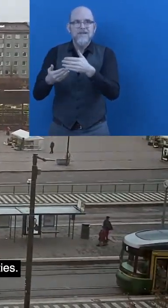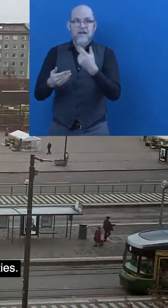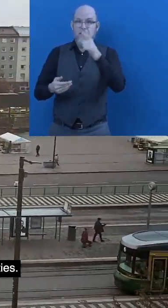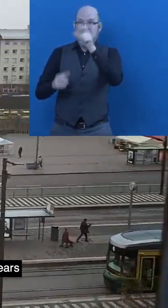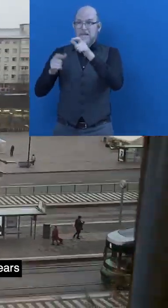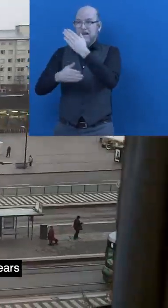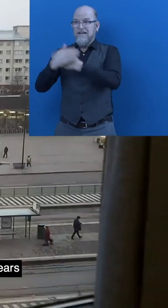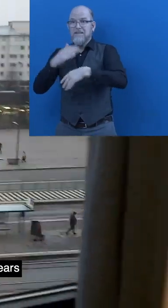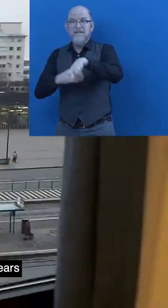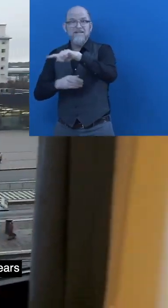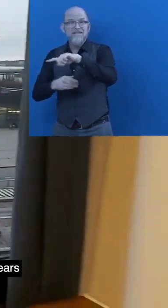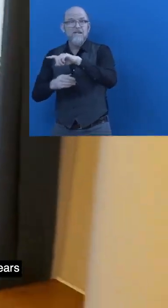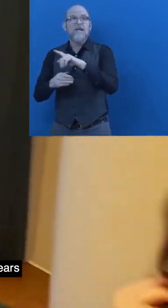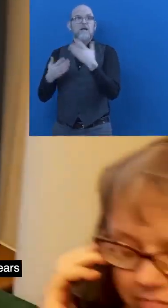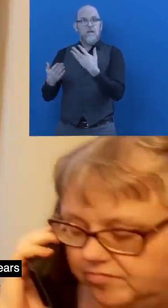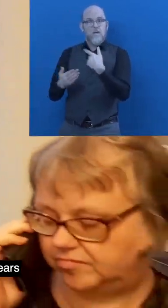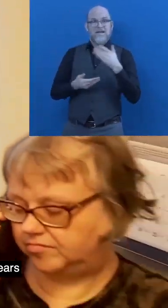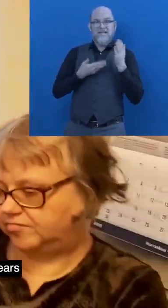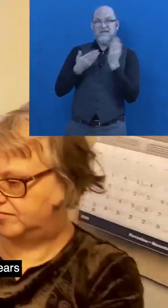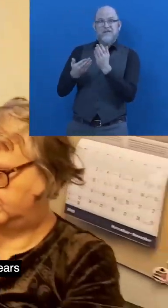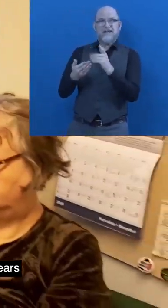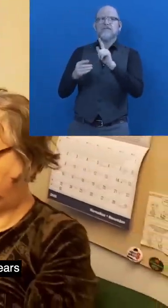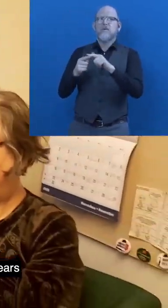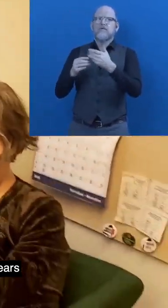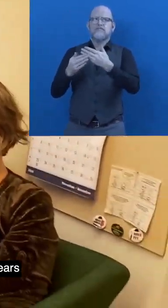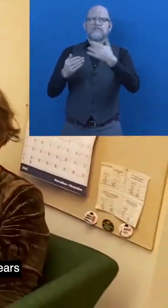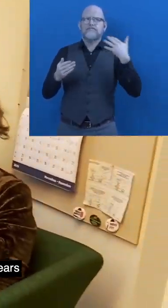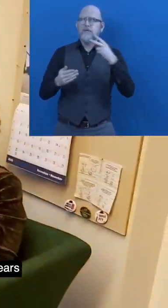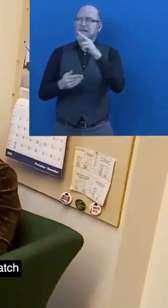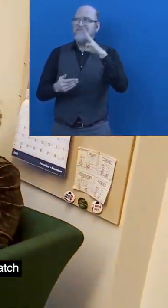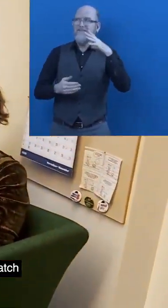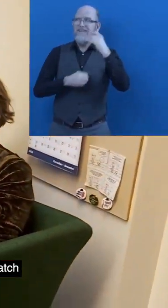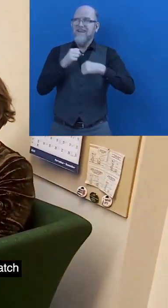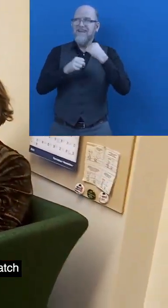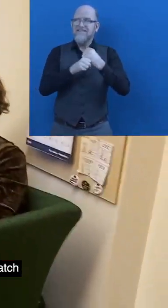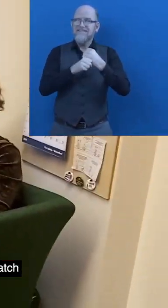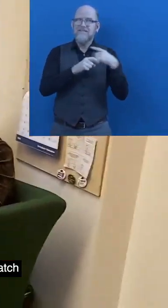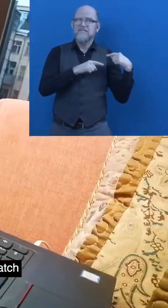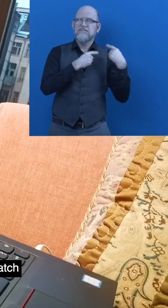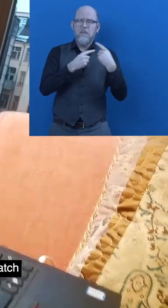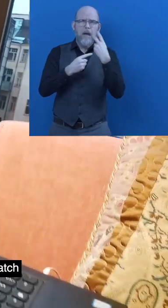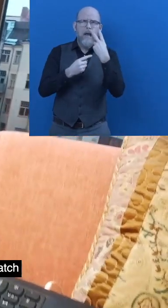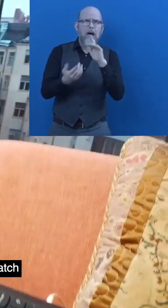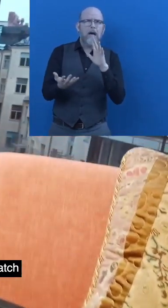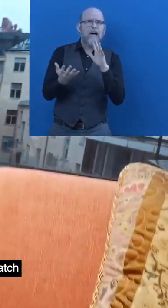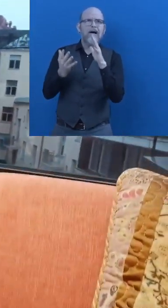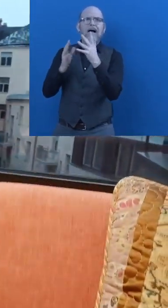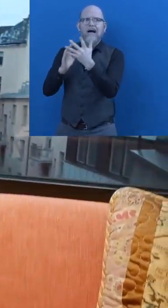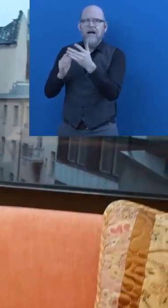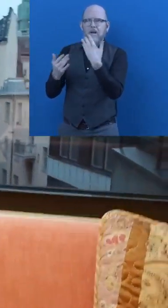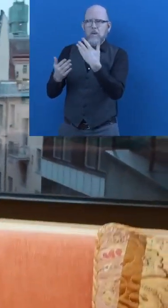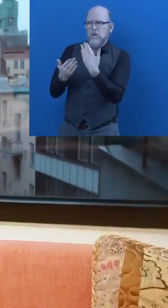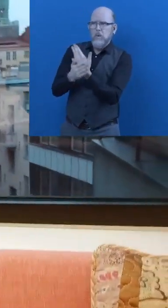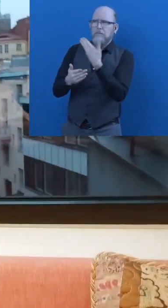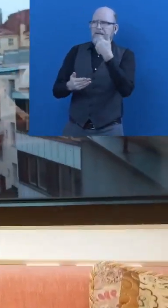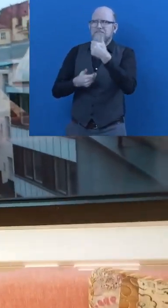disabilities. It is a service that has been operating for 25 years and has evolved to be more efficient and to